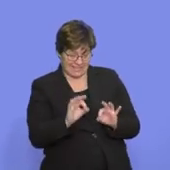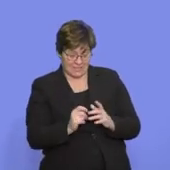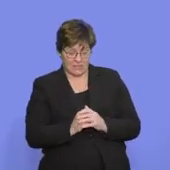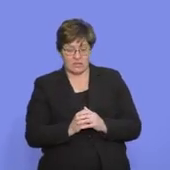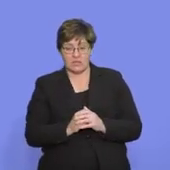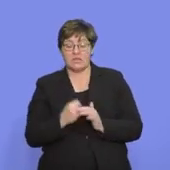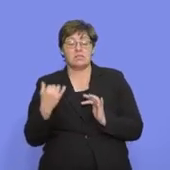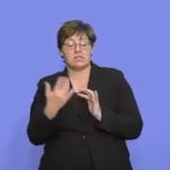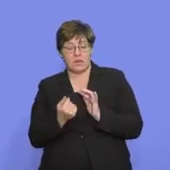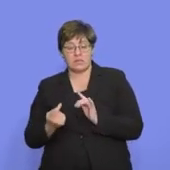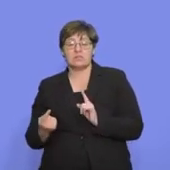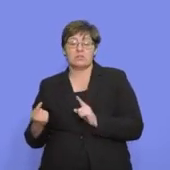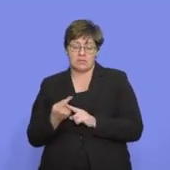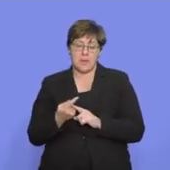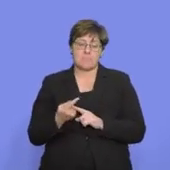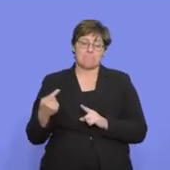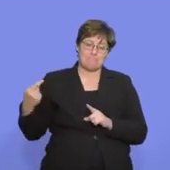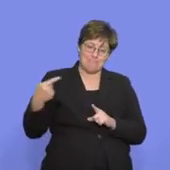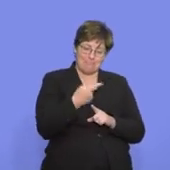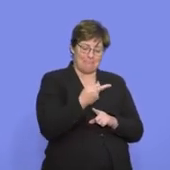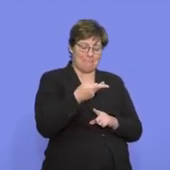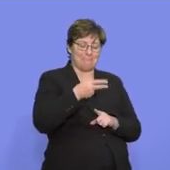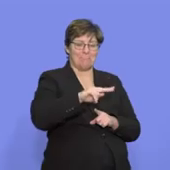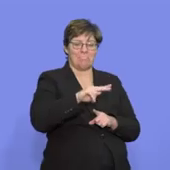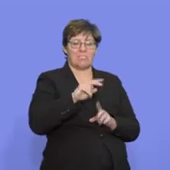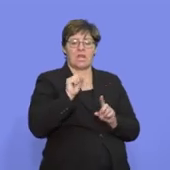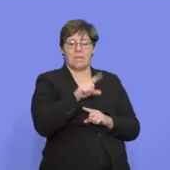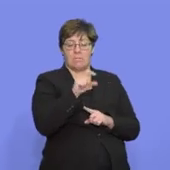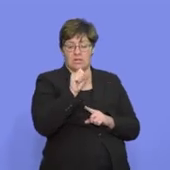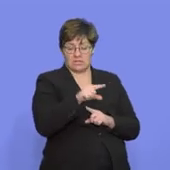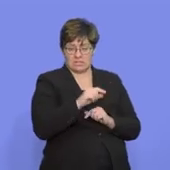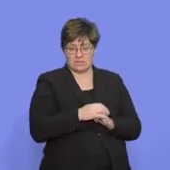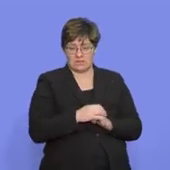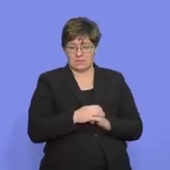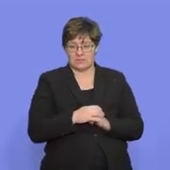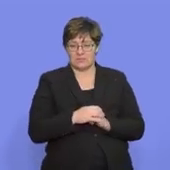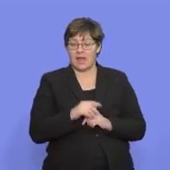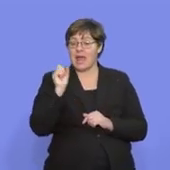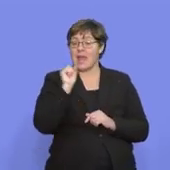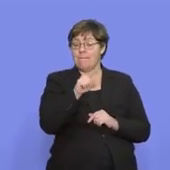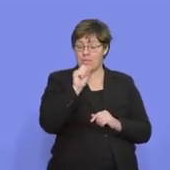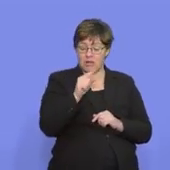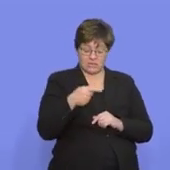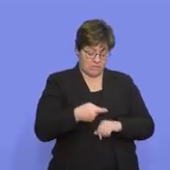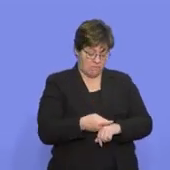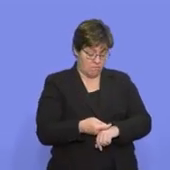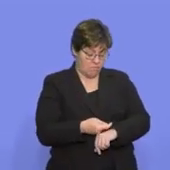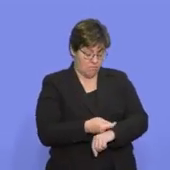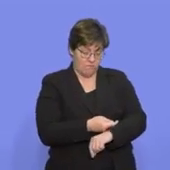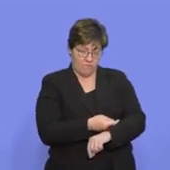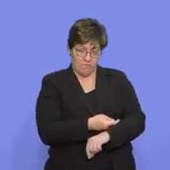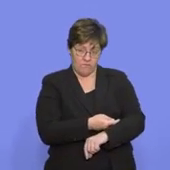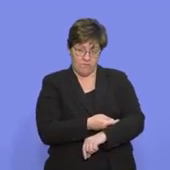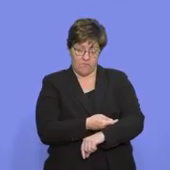to an impulse, right? So that impulse is now moving along the